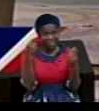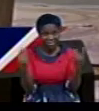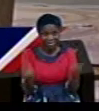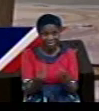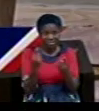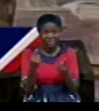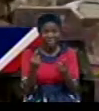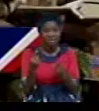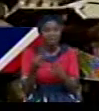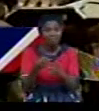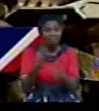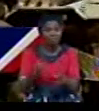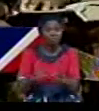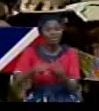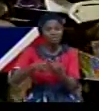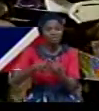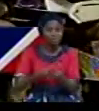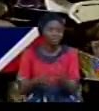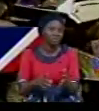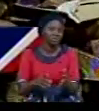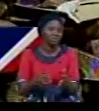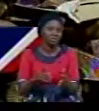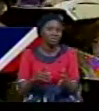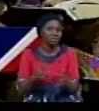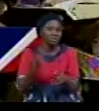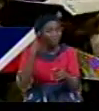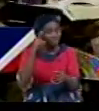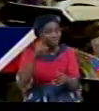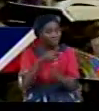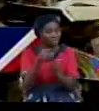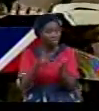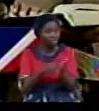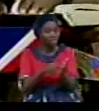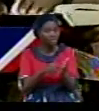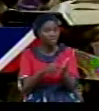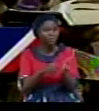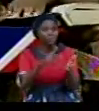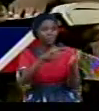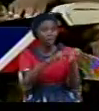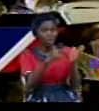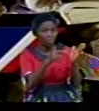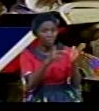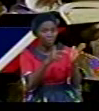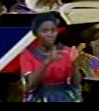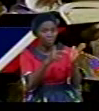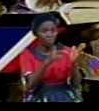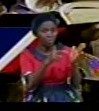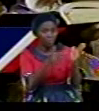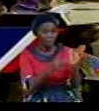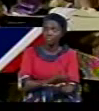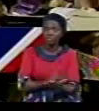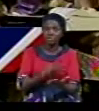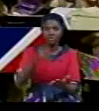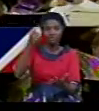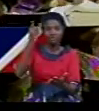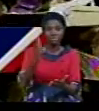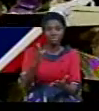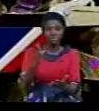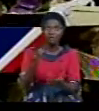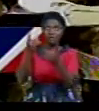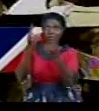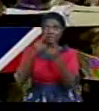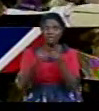pop-ups the Son of God was manifested that he might